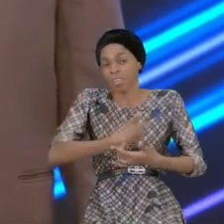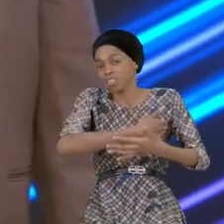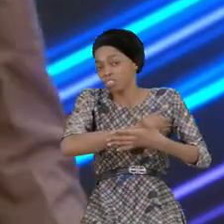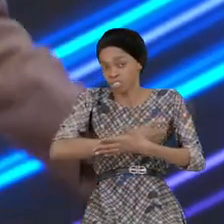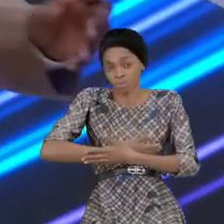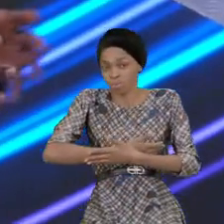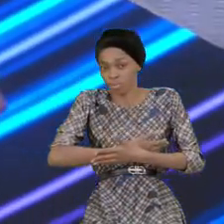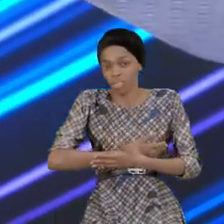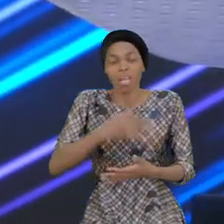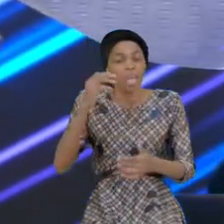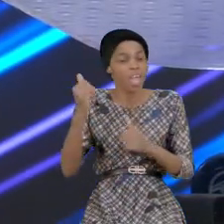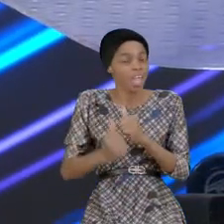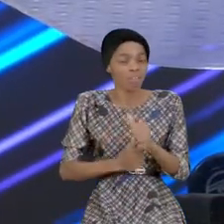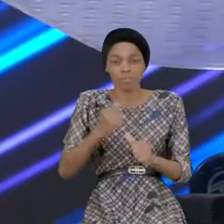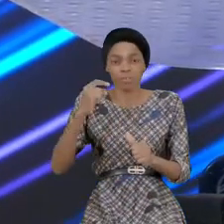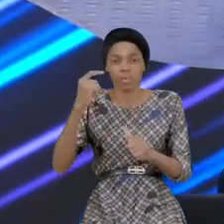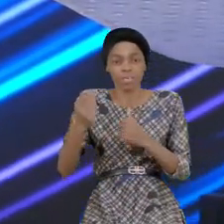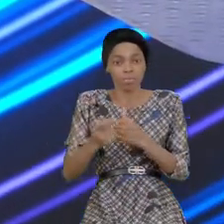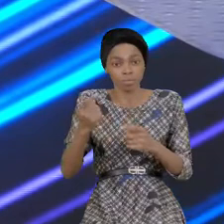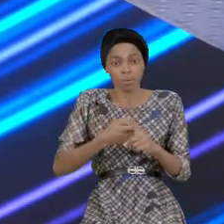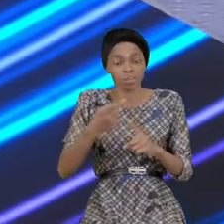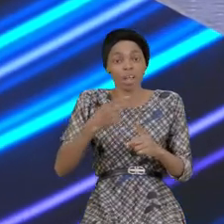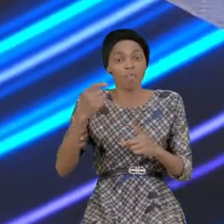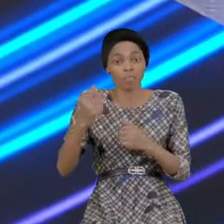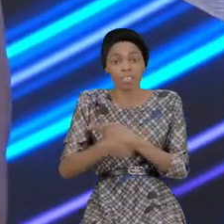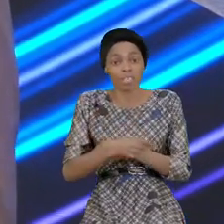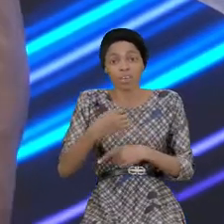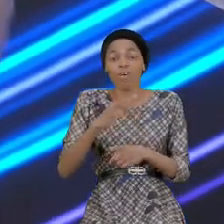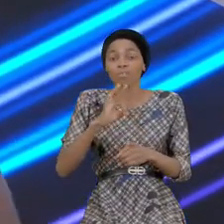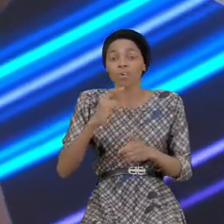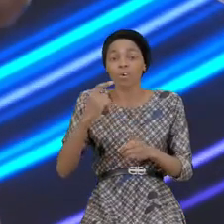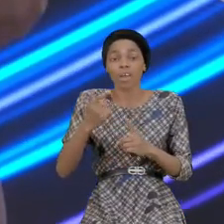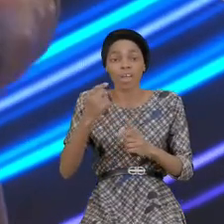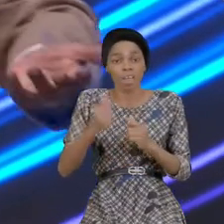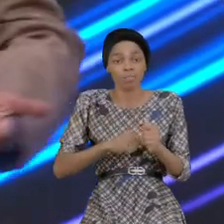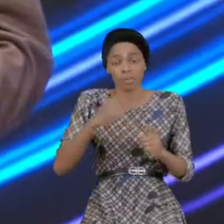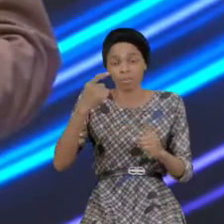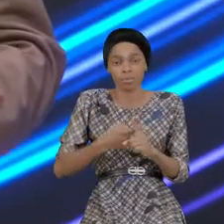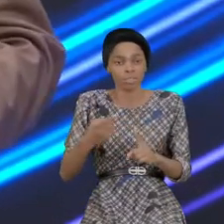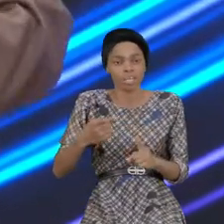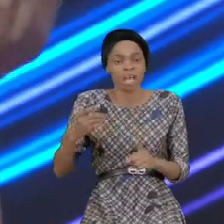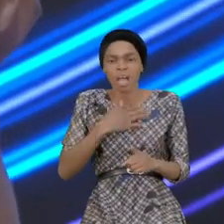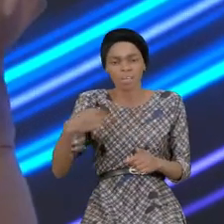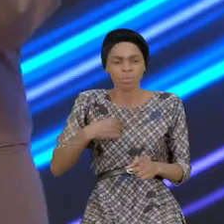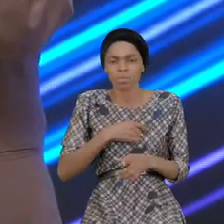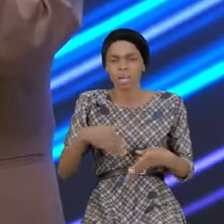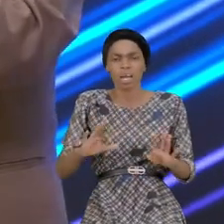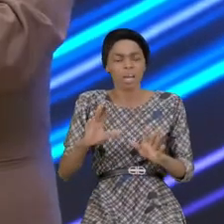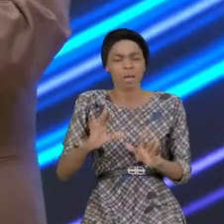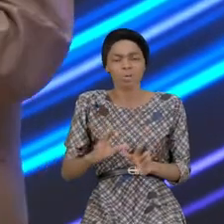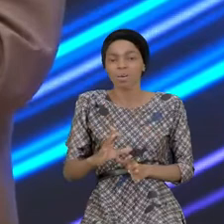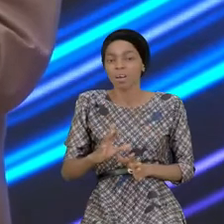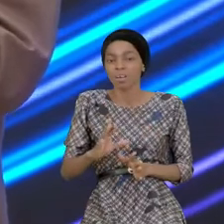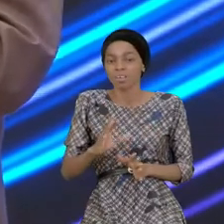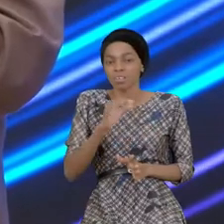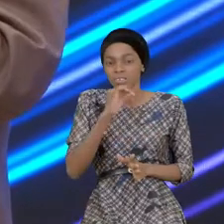year, and we allow unnecessary argument, unnecessary provocation to hinder